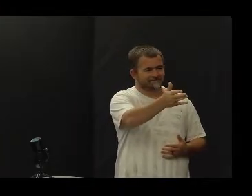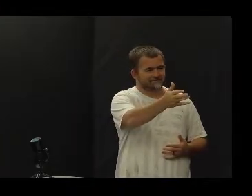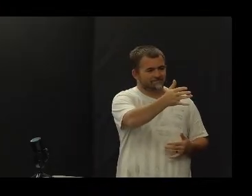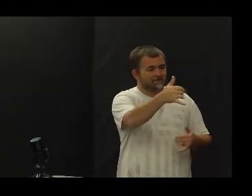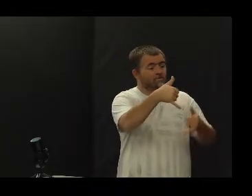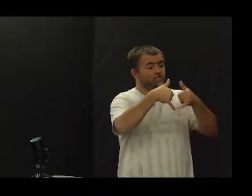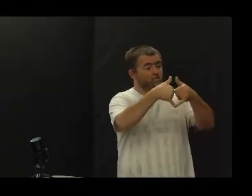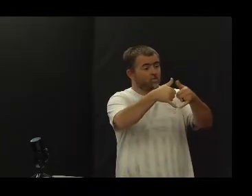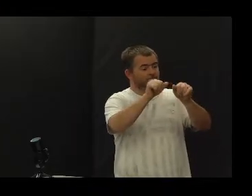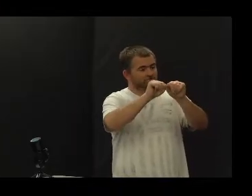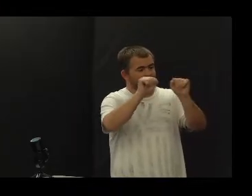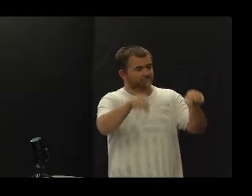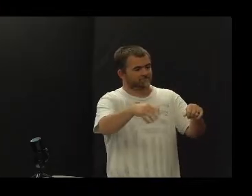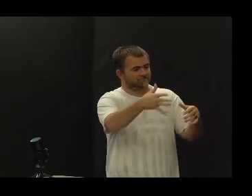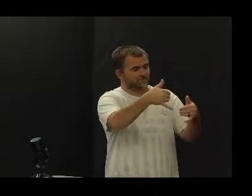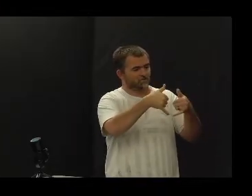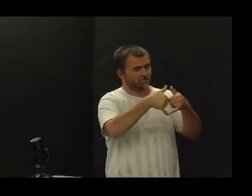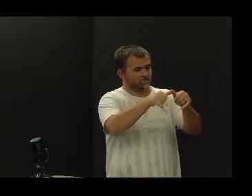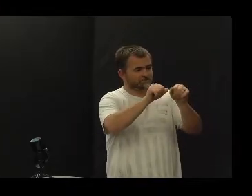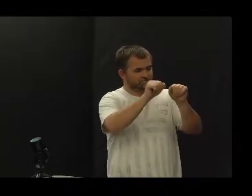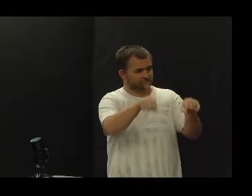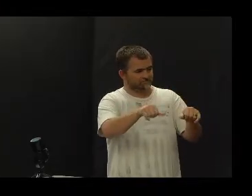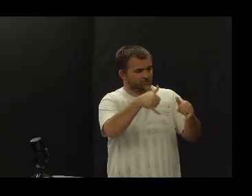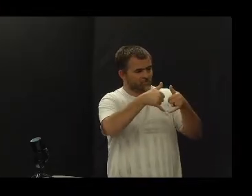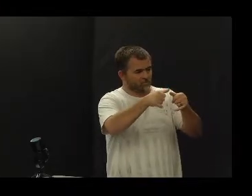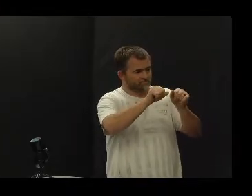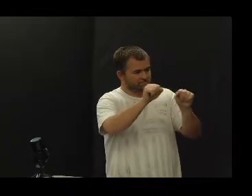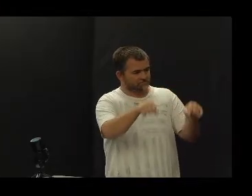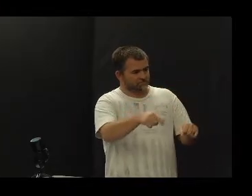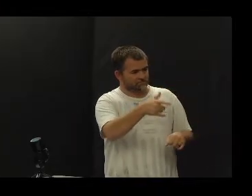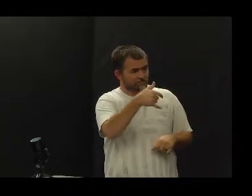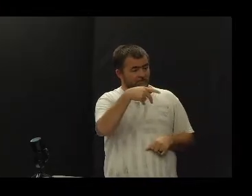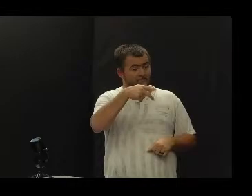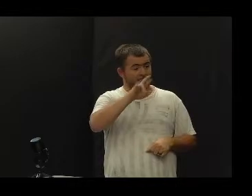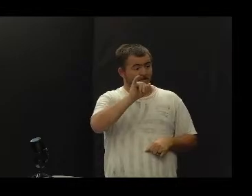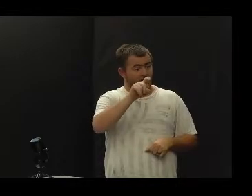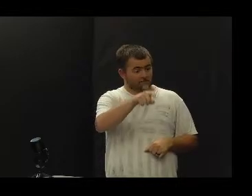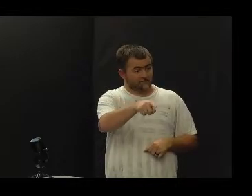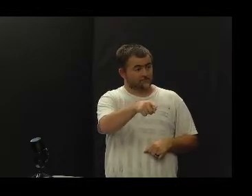the pride, what was that? Yes, the award system.